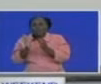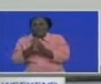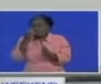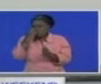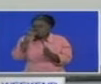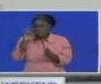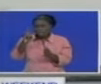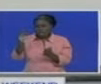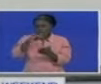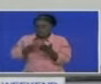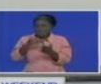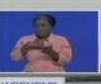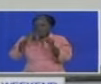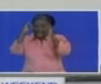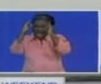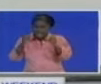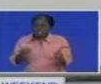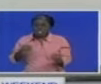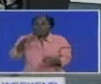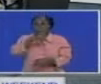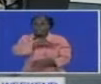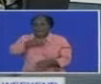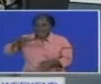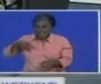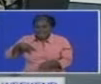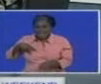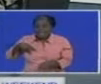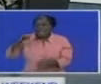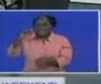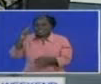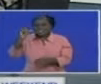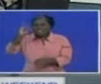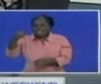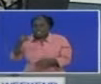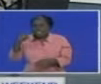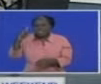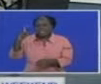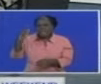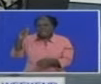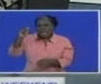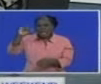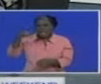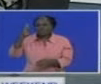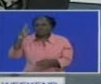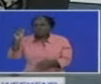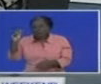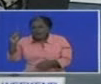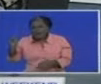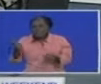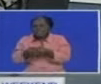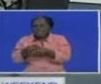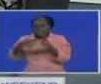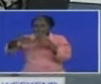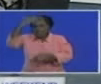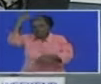we have a brand new panel. Well, one is familiar, the others are not. TJ Kajwang, who's member of parliament in Nairobi here, and we have Professor Naituli